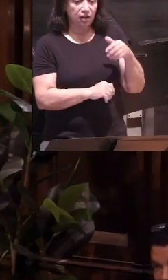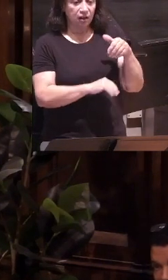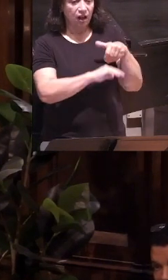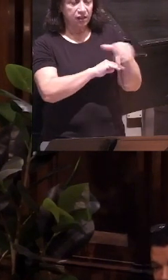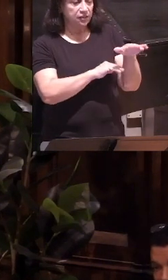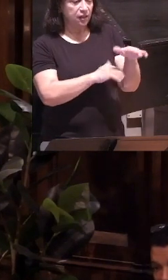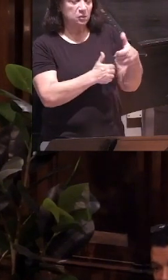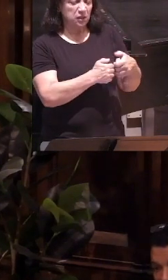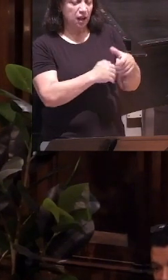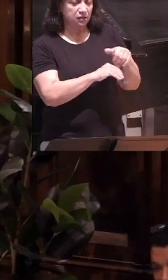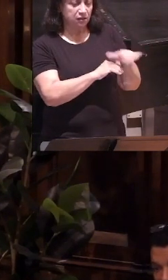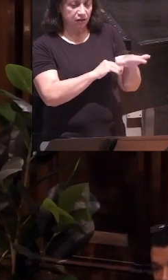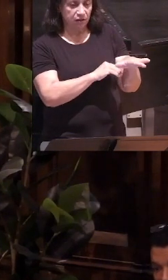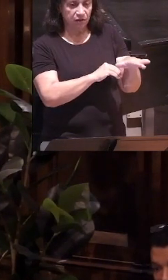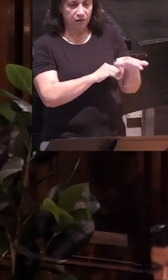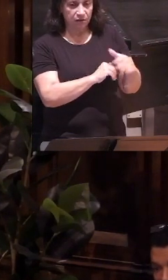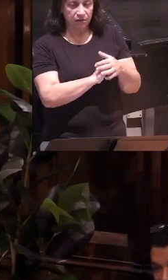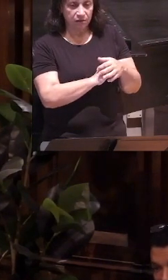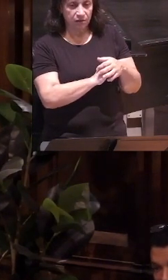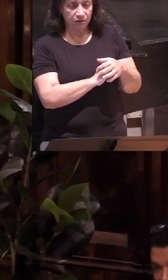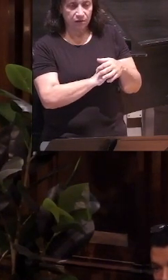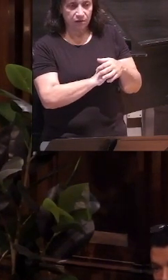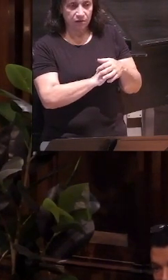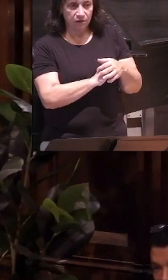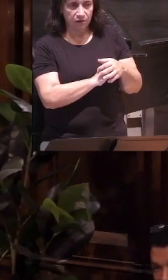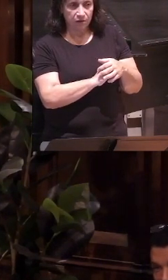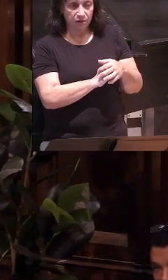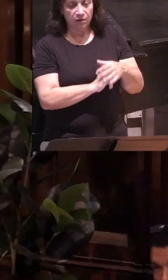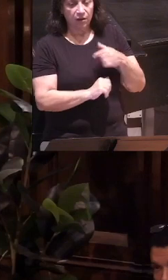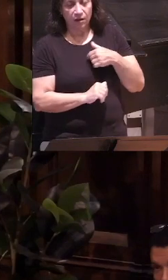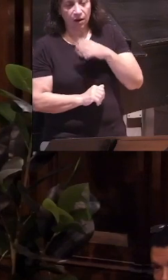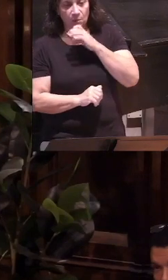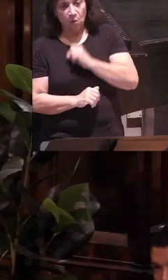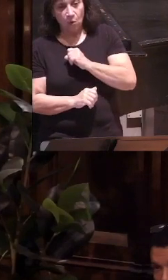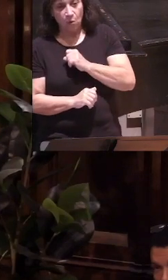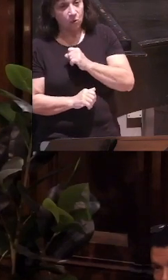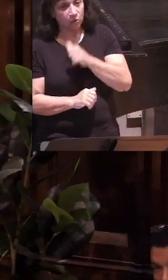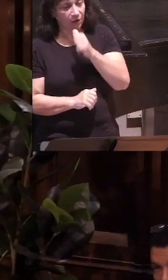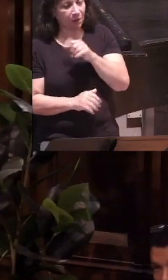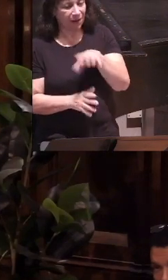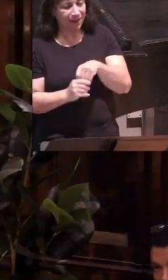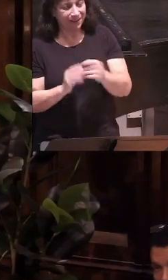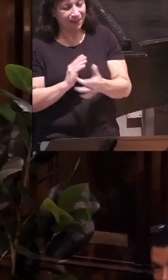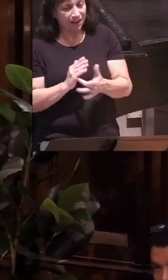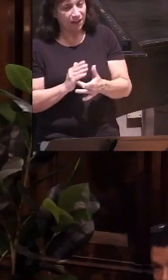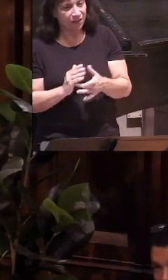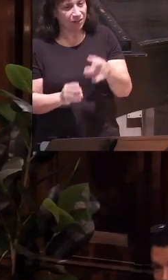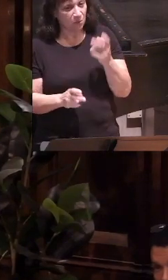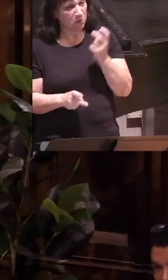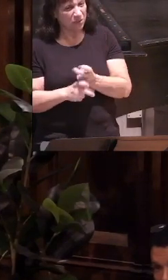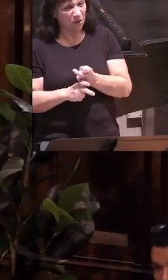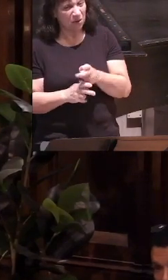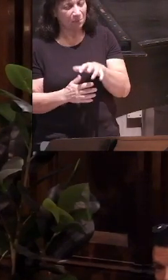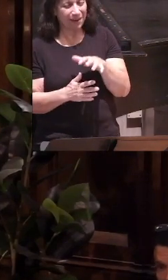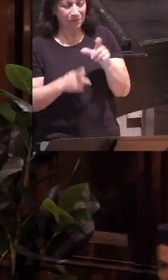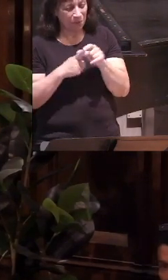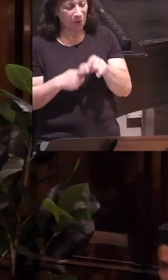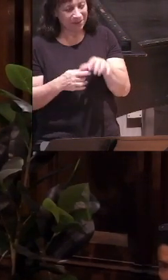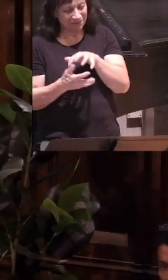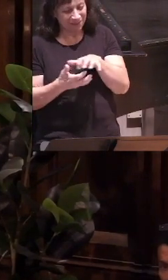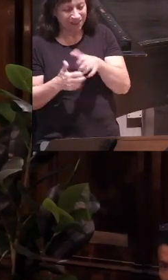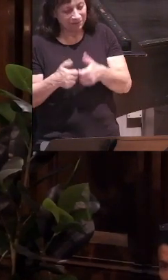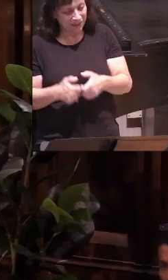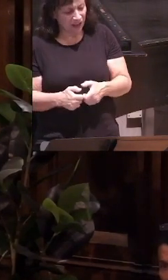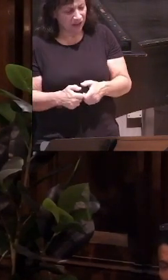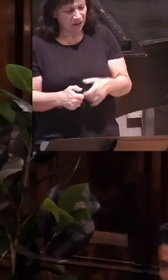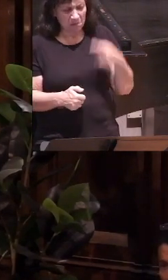a text. And by the way, it was probably all scrambled, because I'm old and I'm not into technology, you know, so it's probably scrambled. But anyway, and I didn't hear